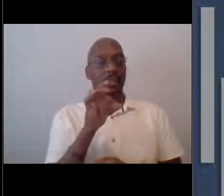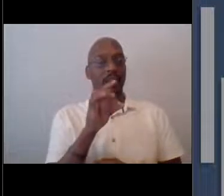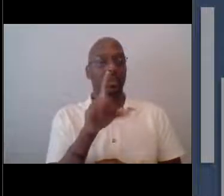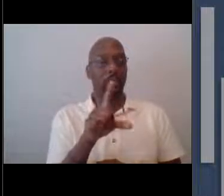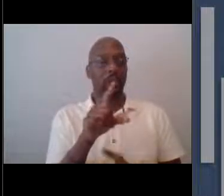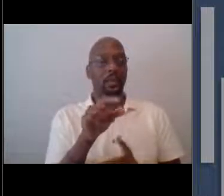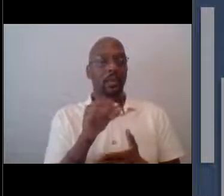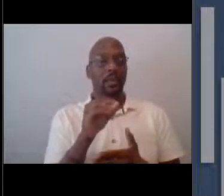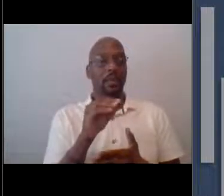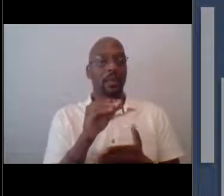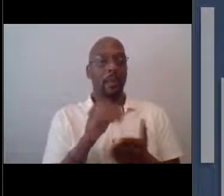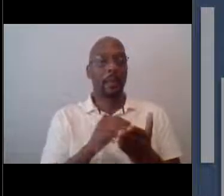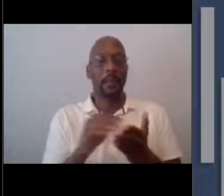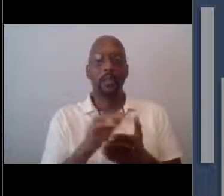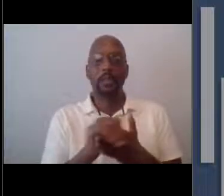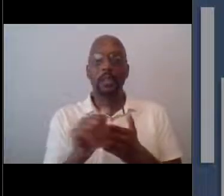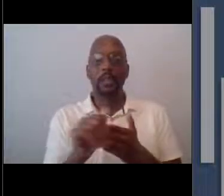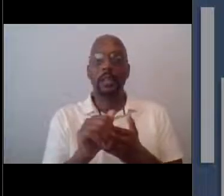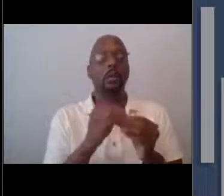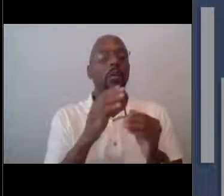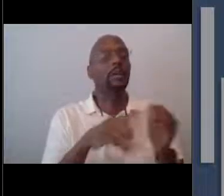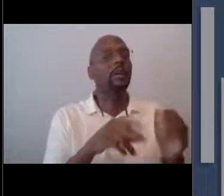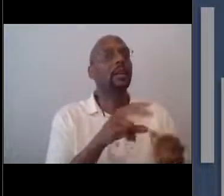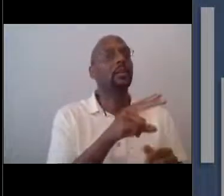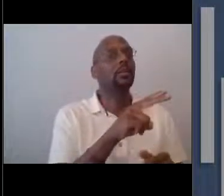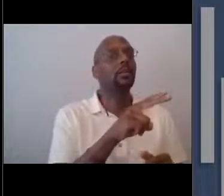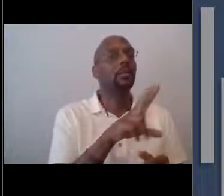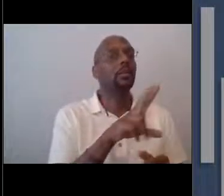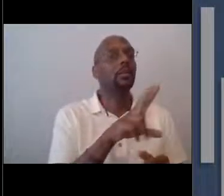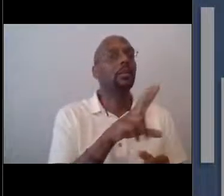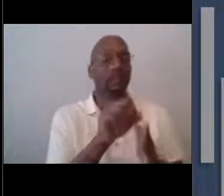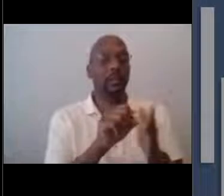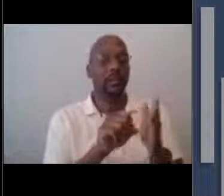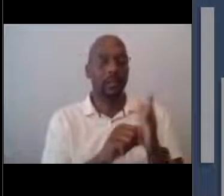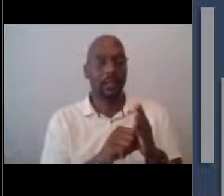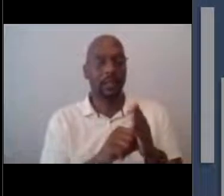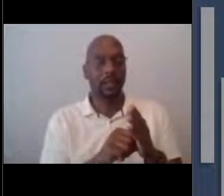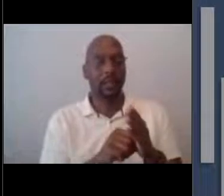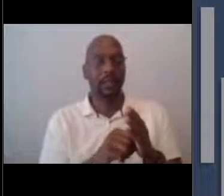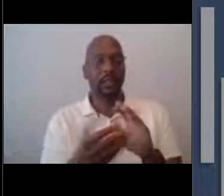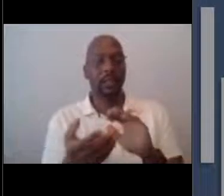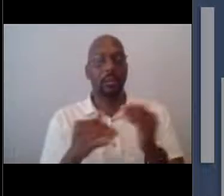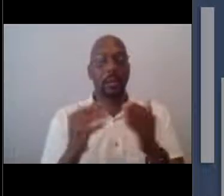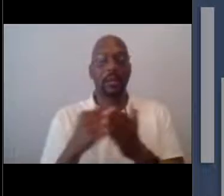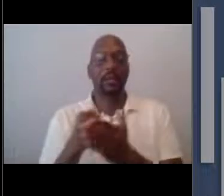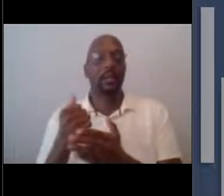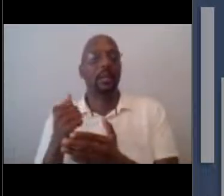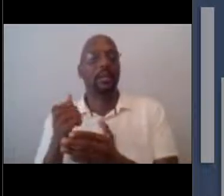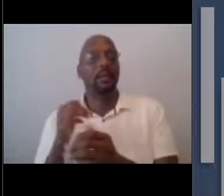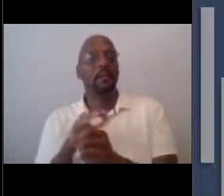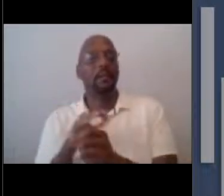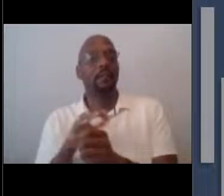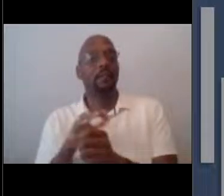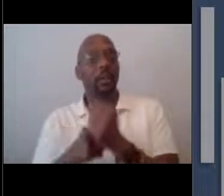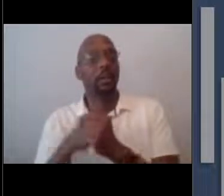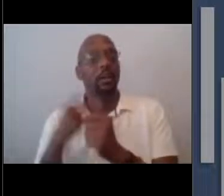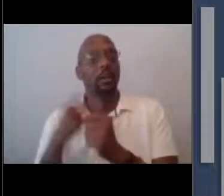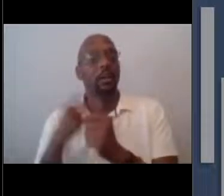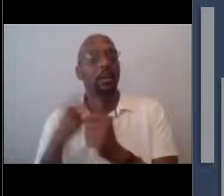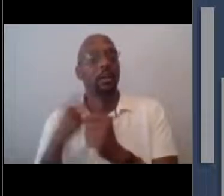redistribution is more than 23 states get in their entire year's program. Yeah. So